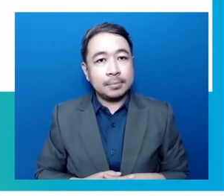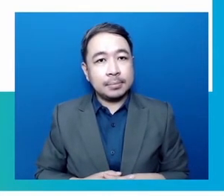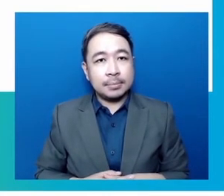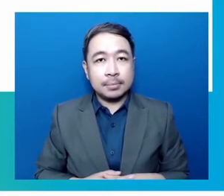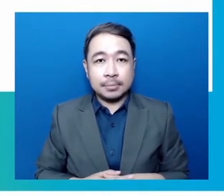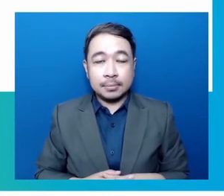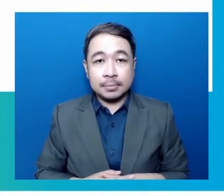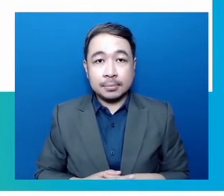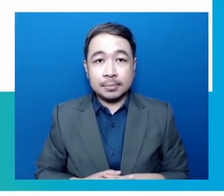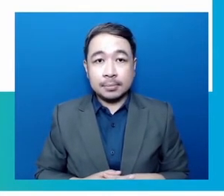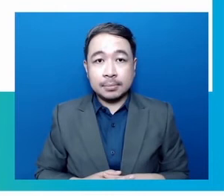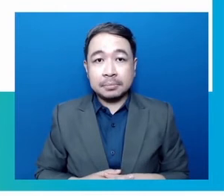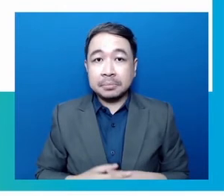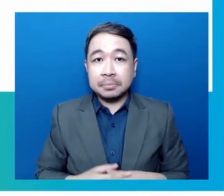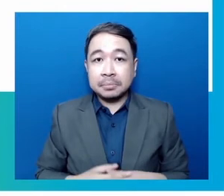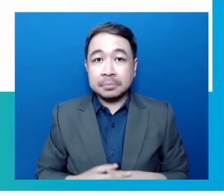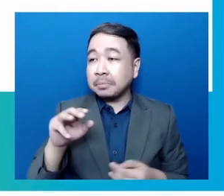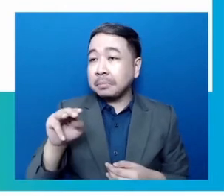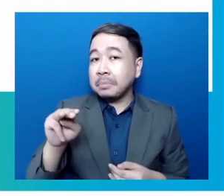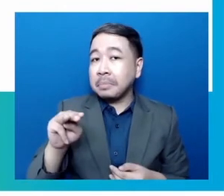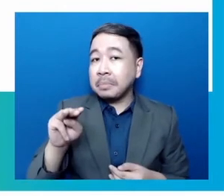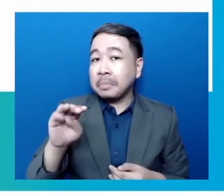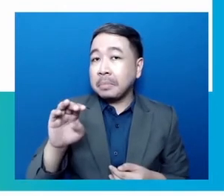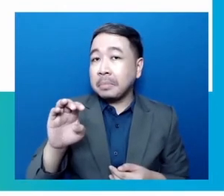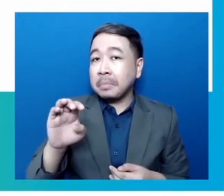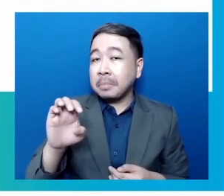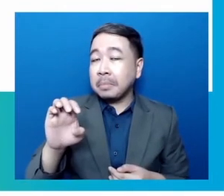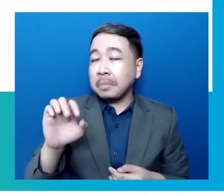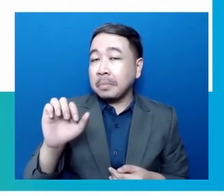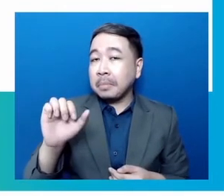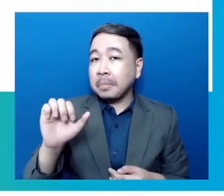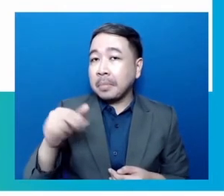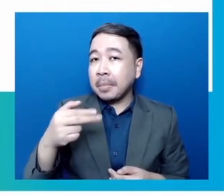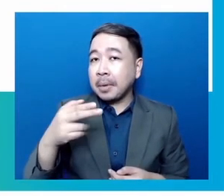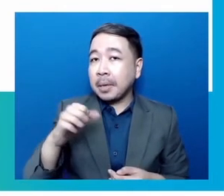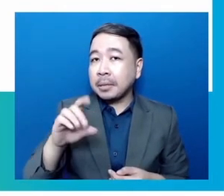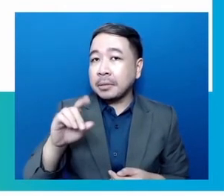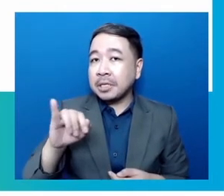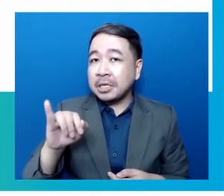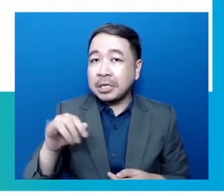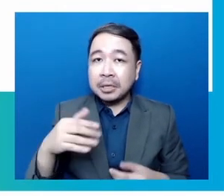Mahedi or Titi, would you have any thoughts on that question?